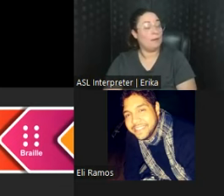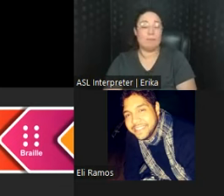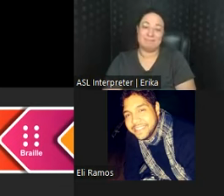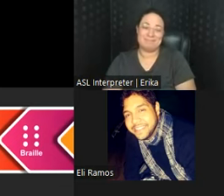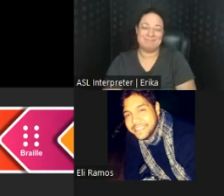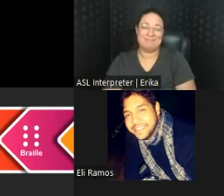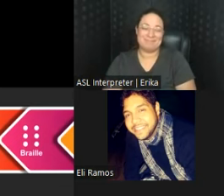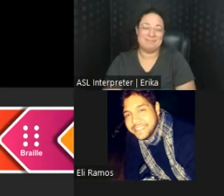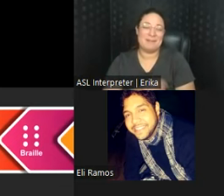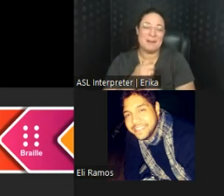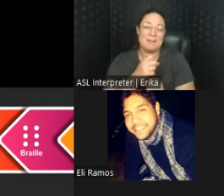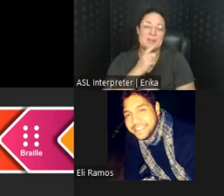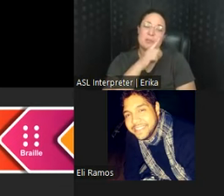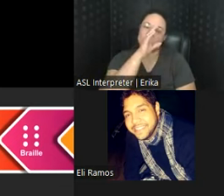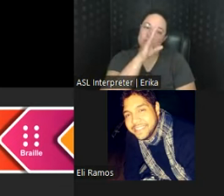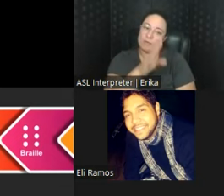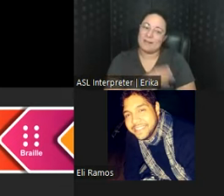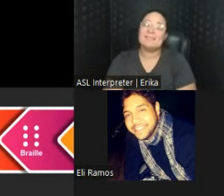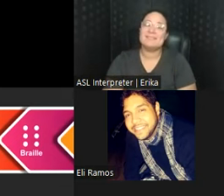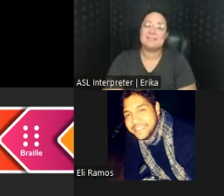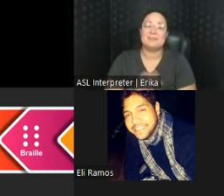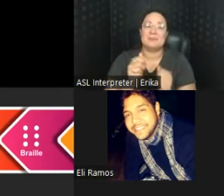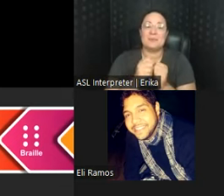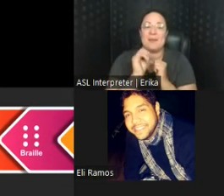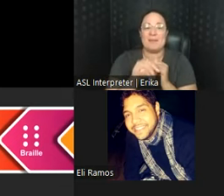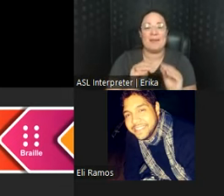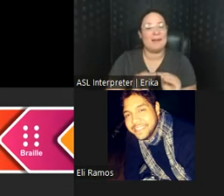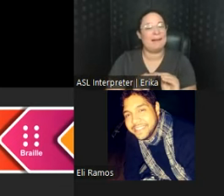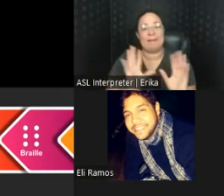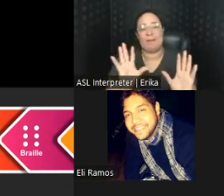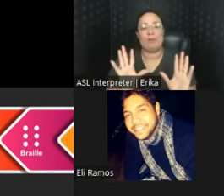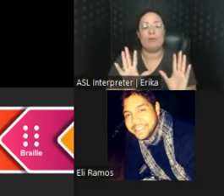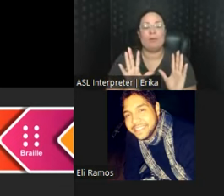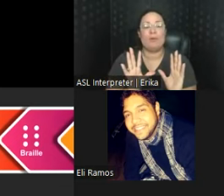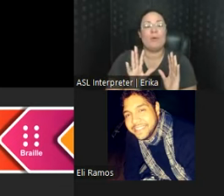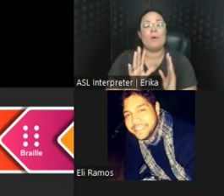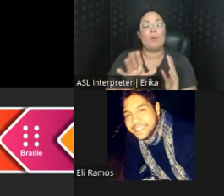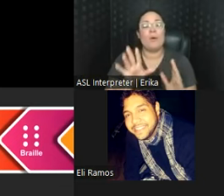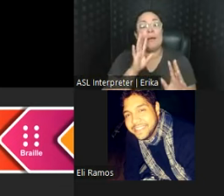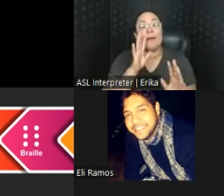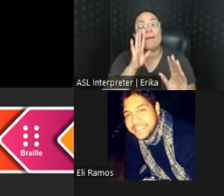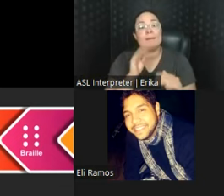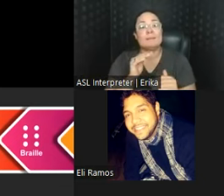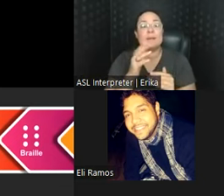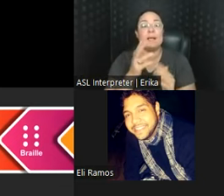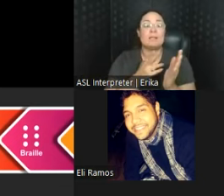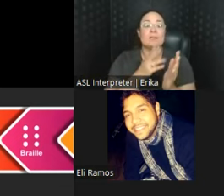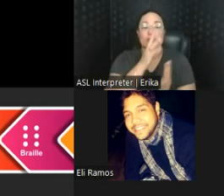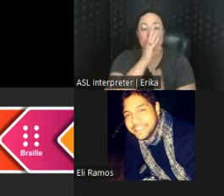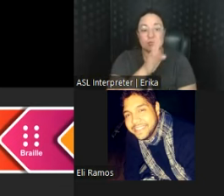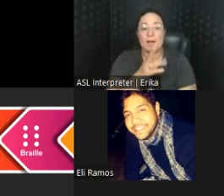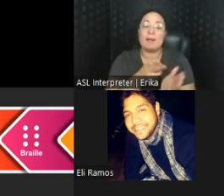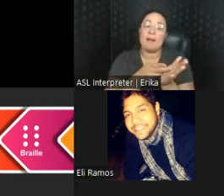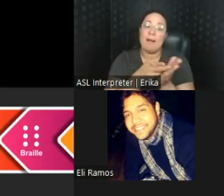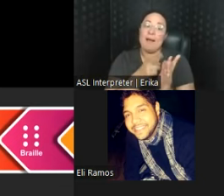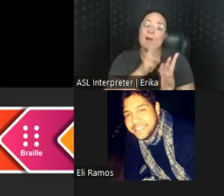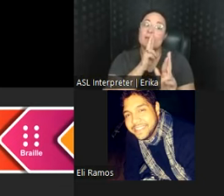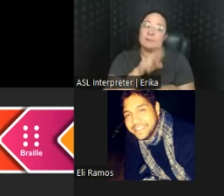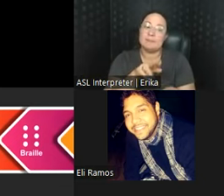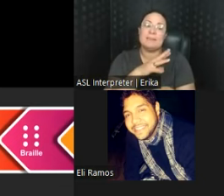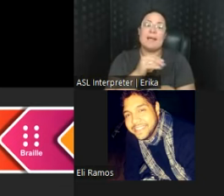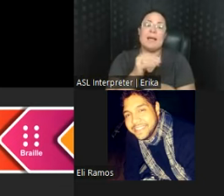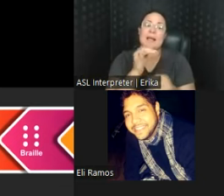make sure you're direct with that interaction. Anticipate direct and honest responses. And